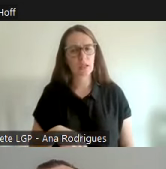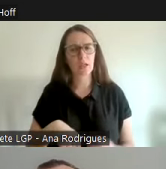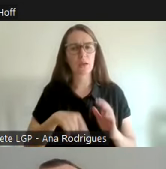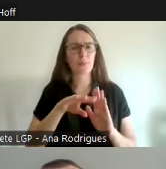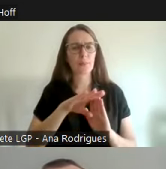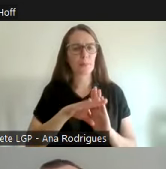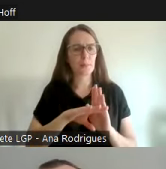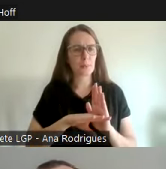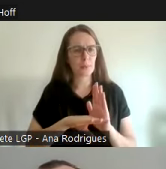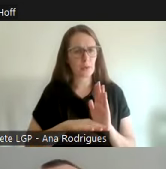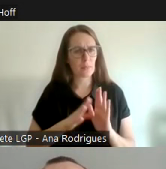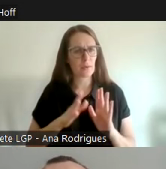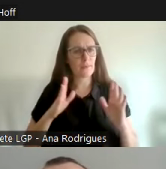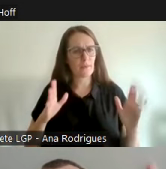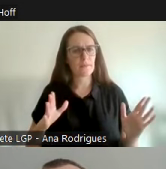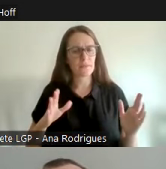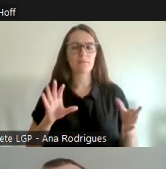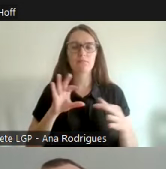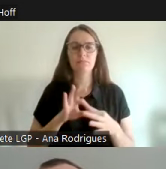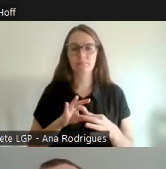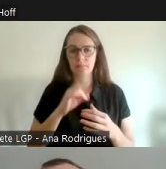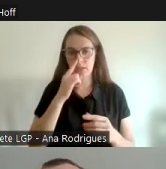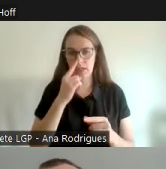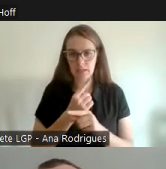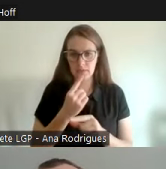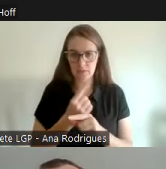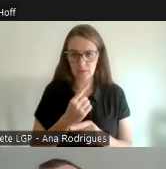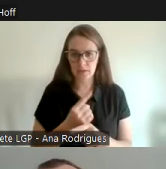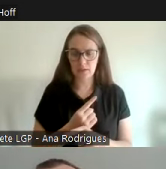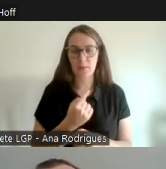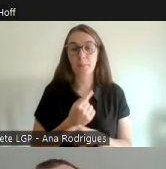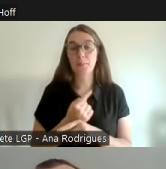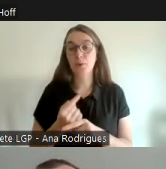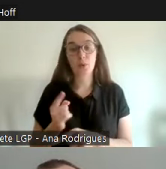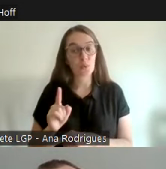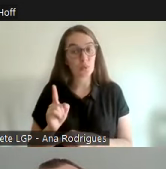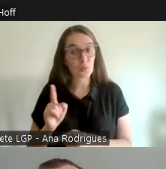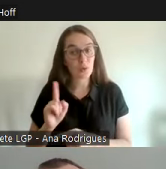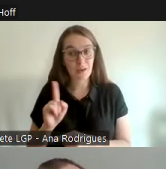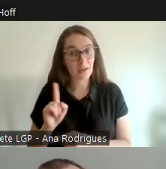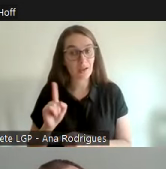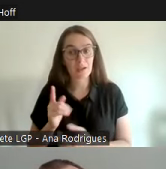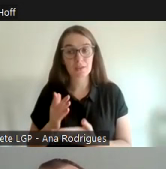the activity of all the citizens, not just the